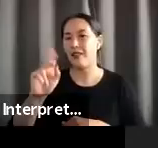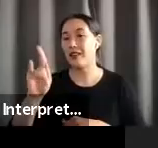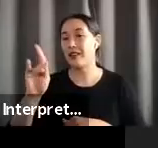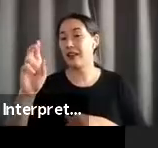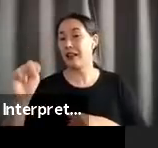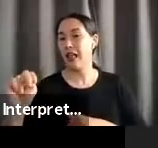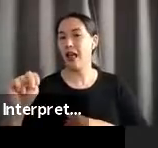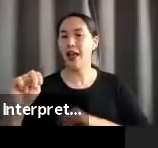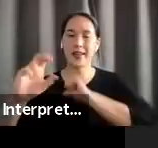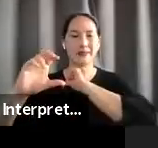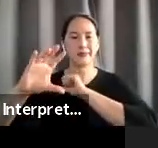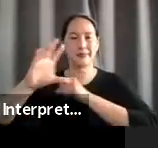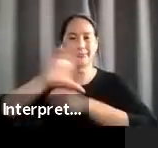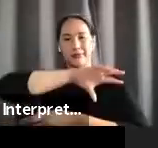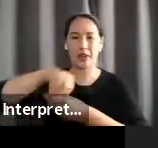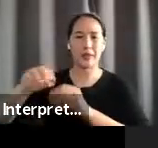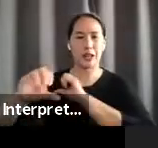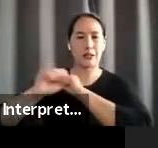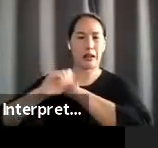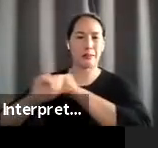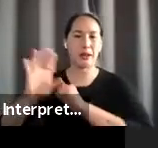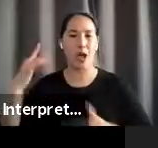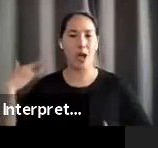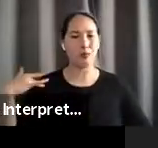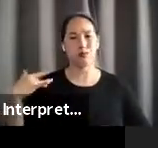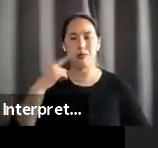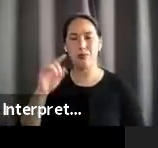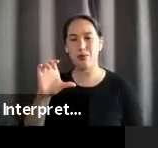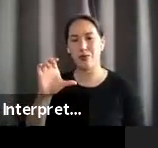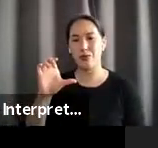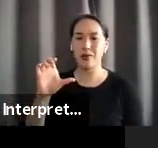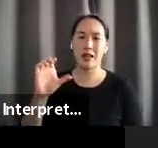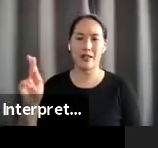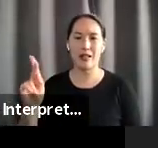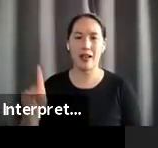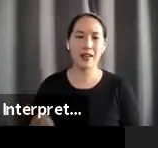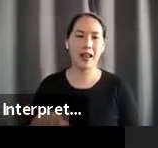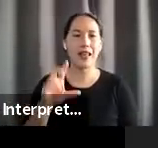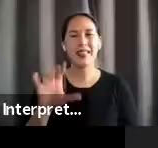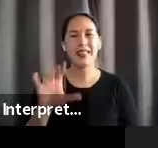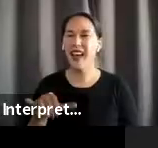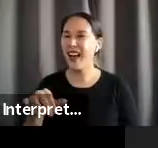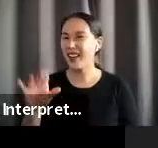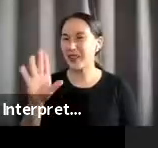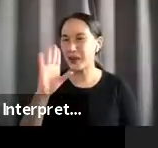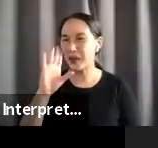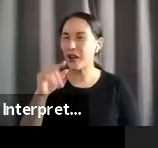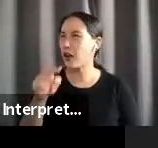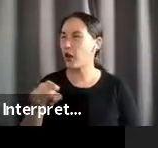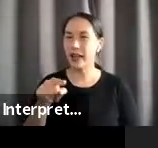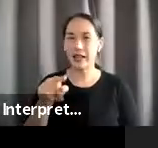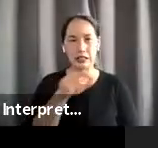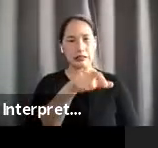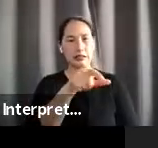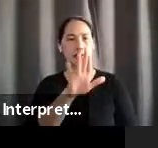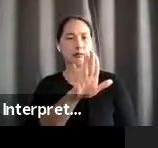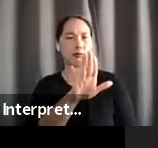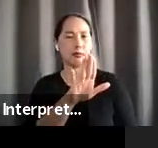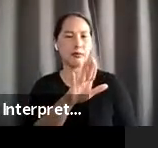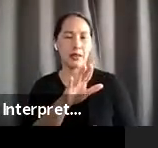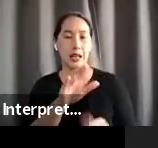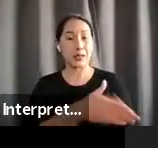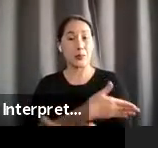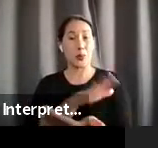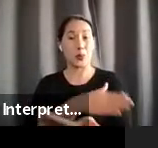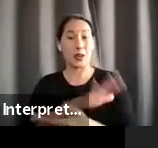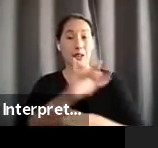endorsement person, and this was at the height of his kind of, good vibrations, phase and all that in terms of his music